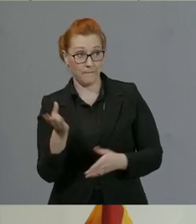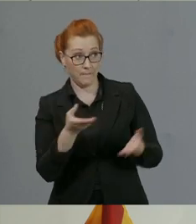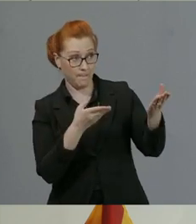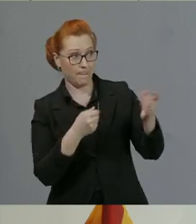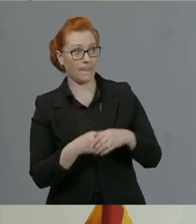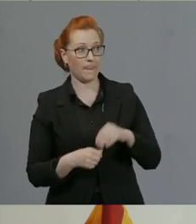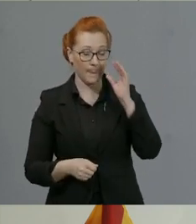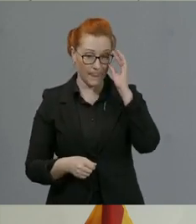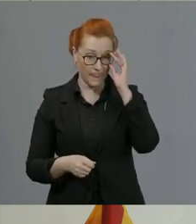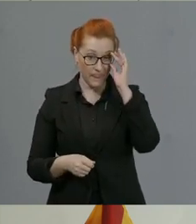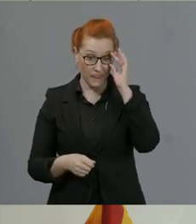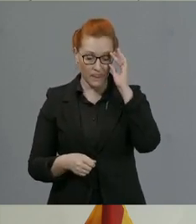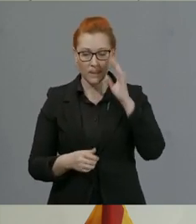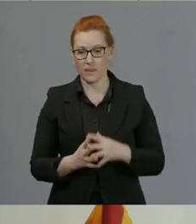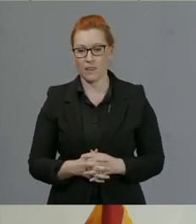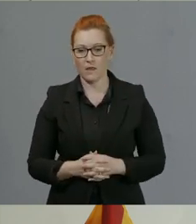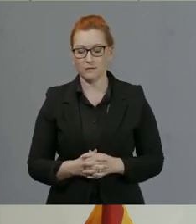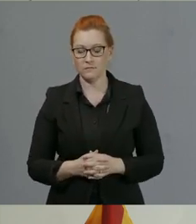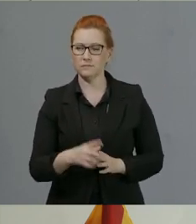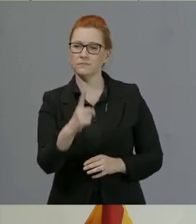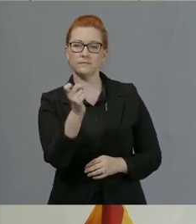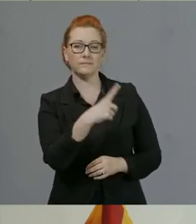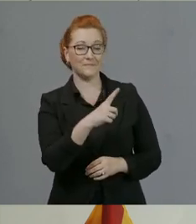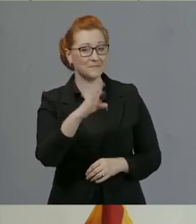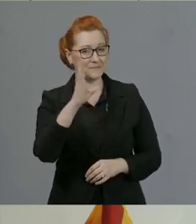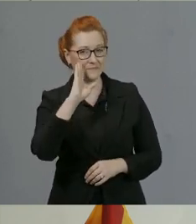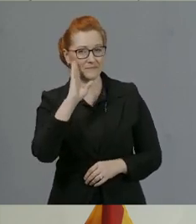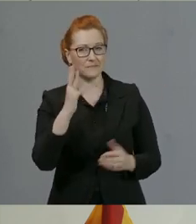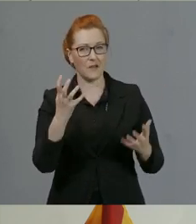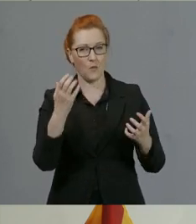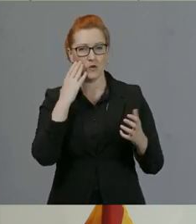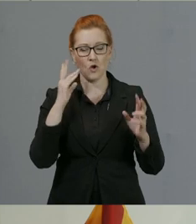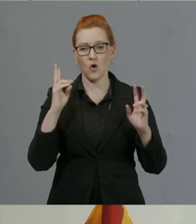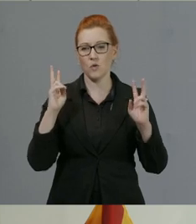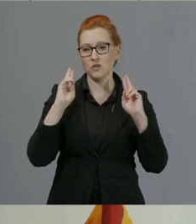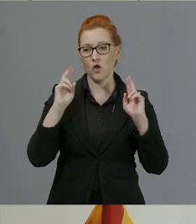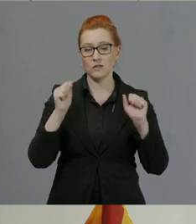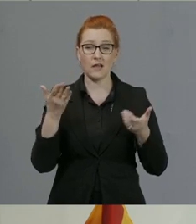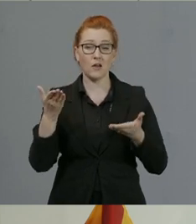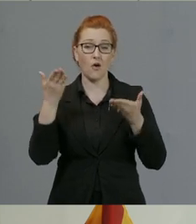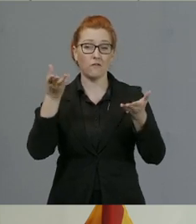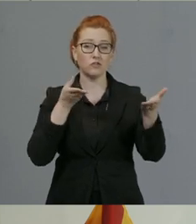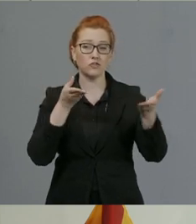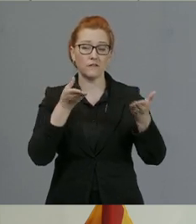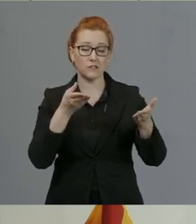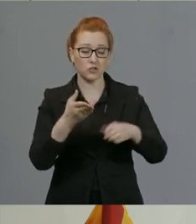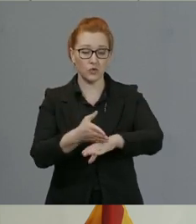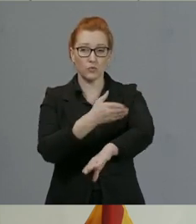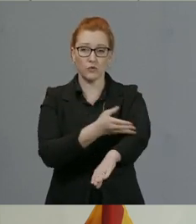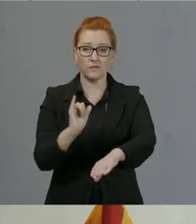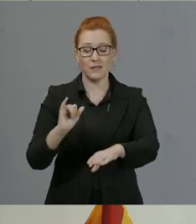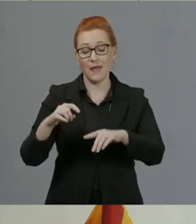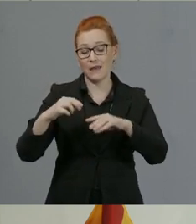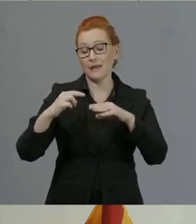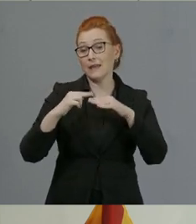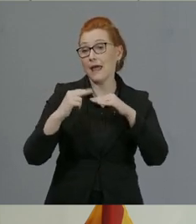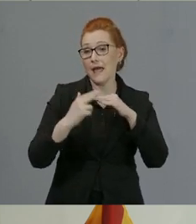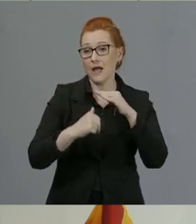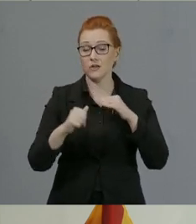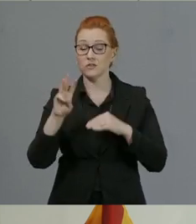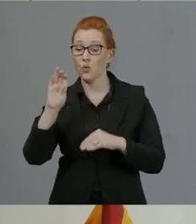ahead. Hi there, I wanted to know if salons can offer services to include things like nails, waxing,